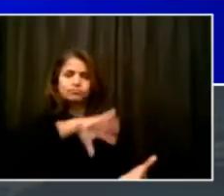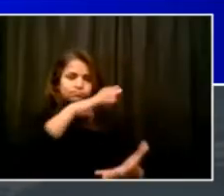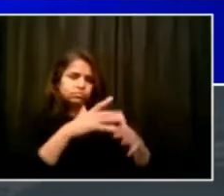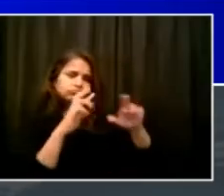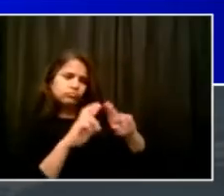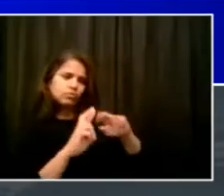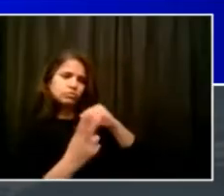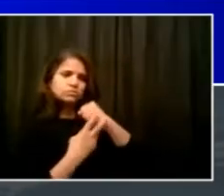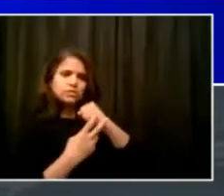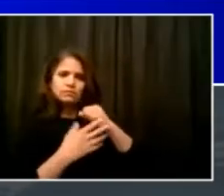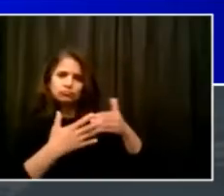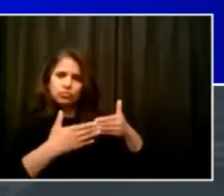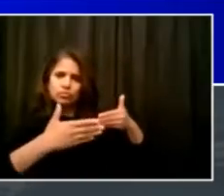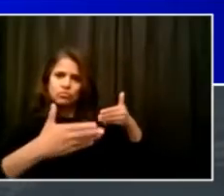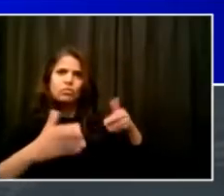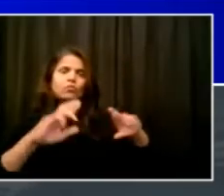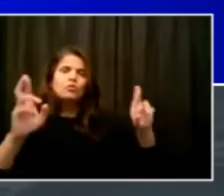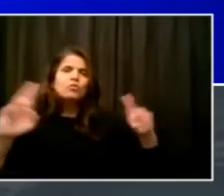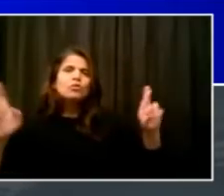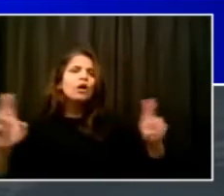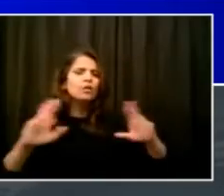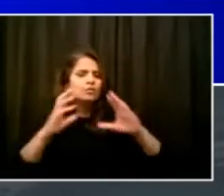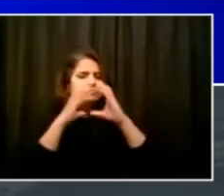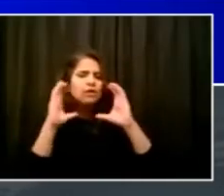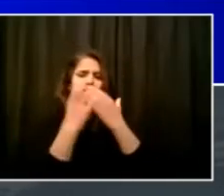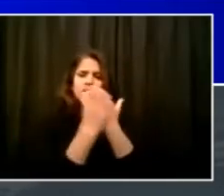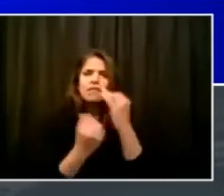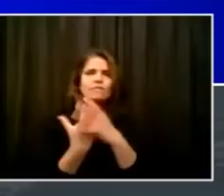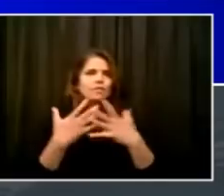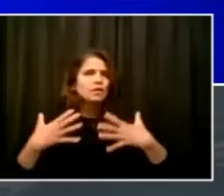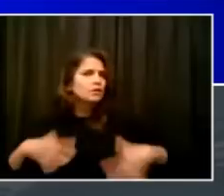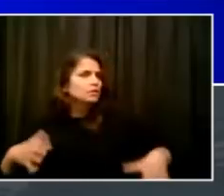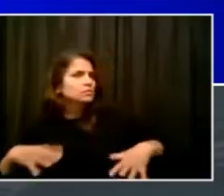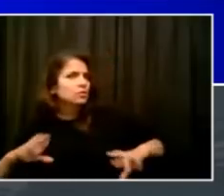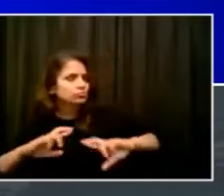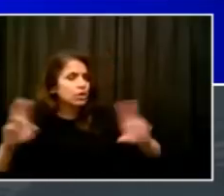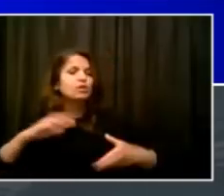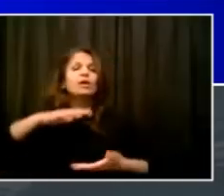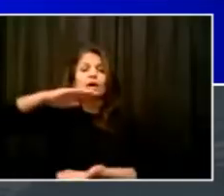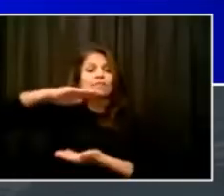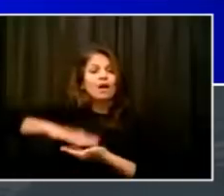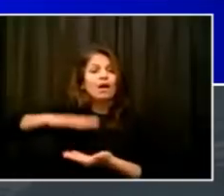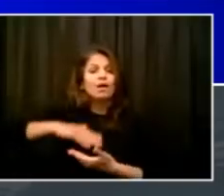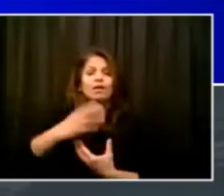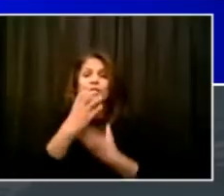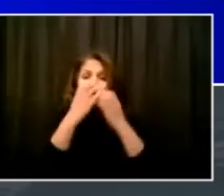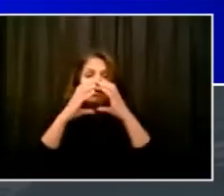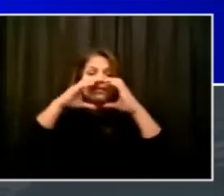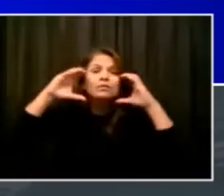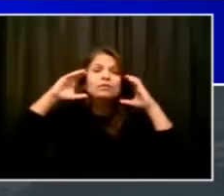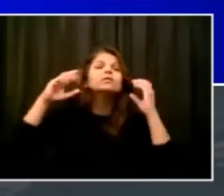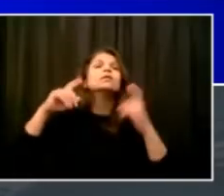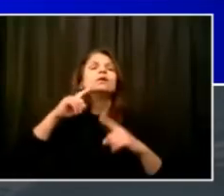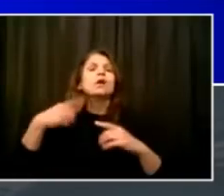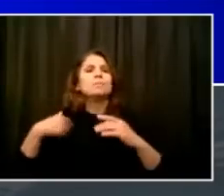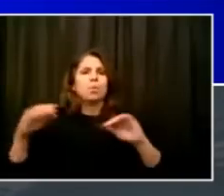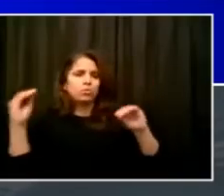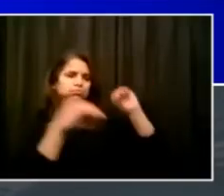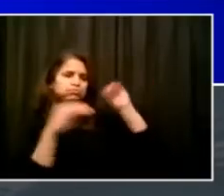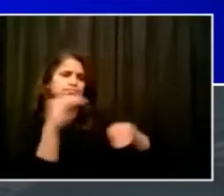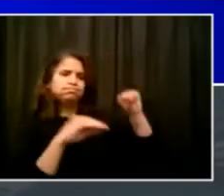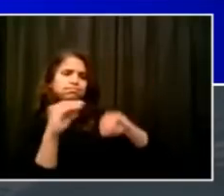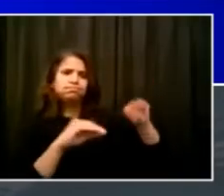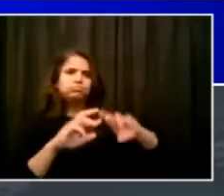we'll have the ability to build right here in New York City what we need. If we ever find that the supplies we depended on are failing